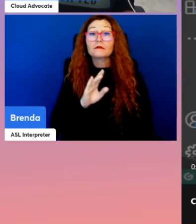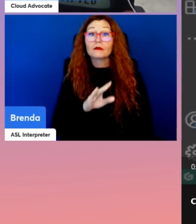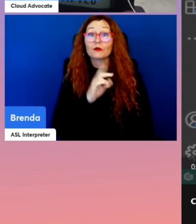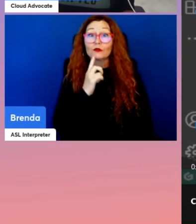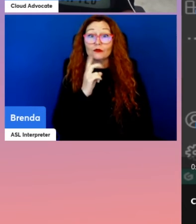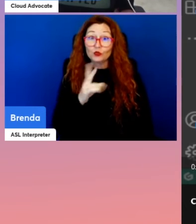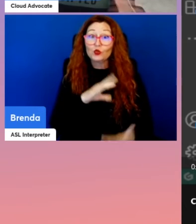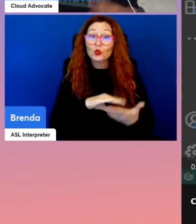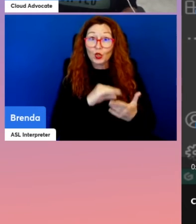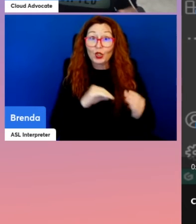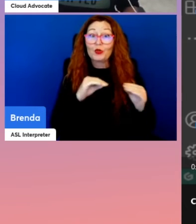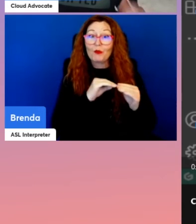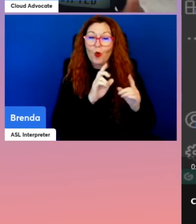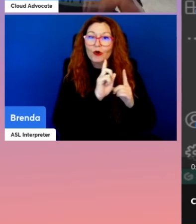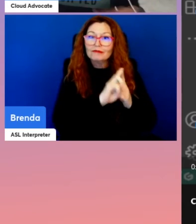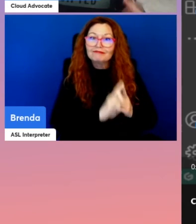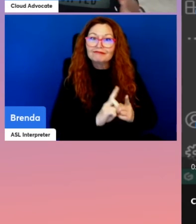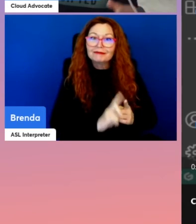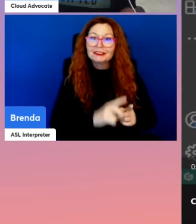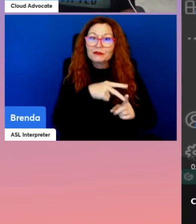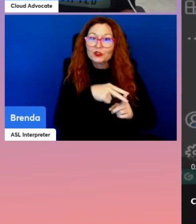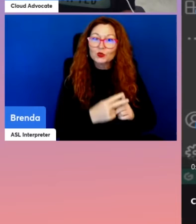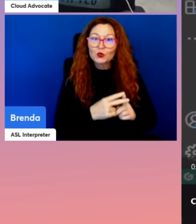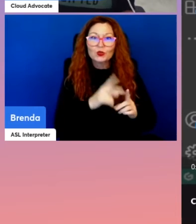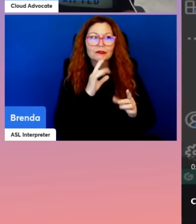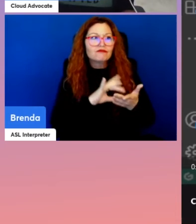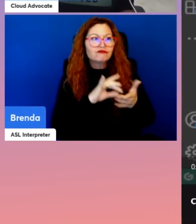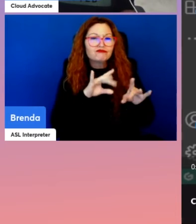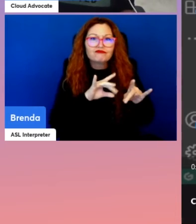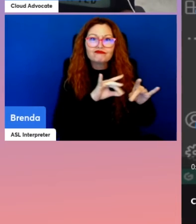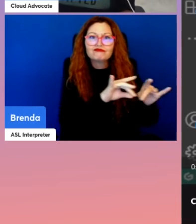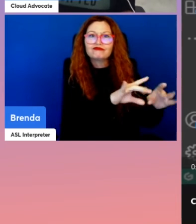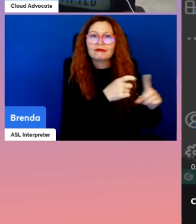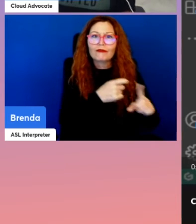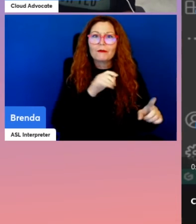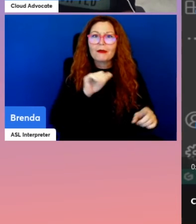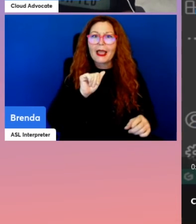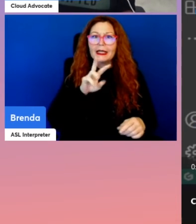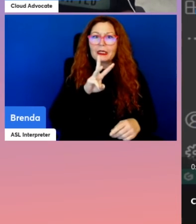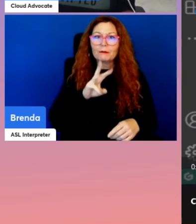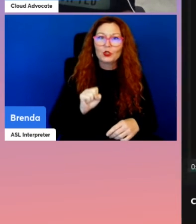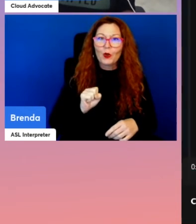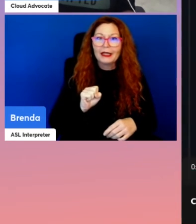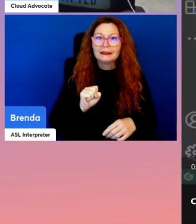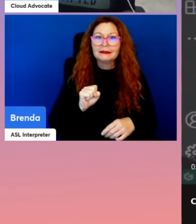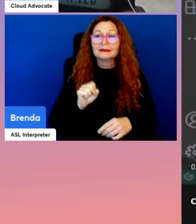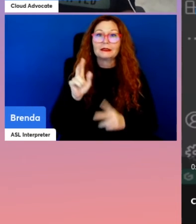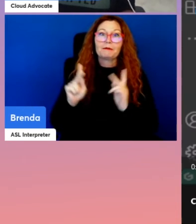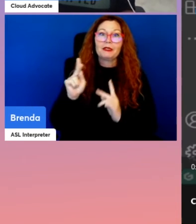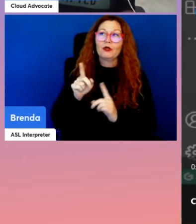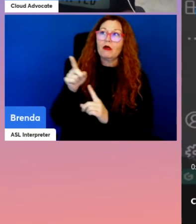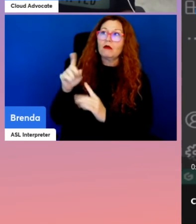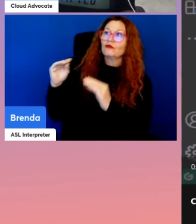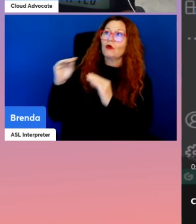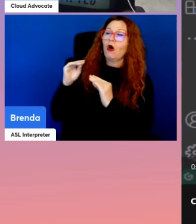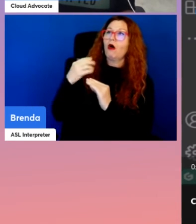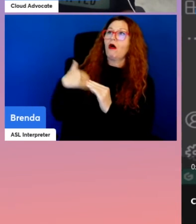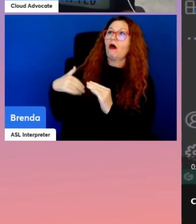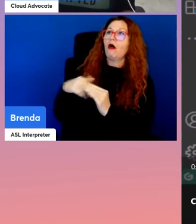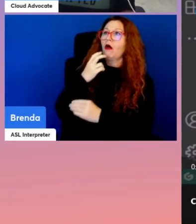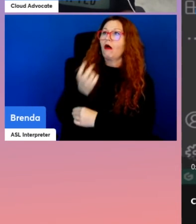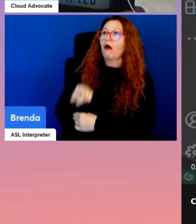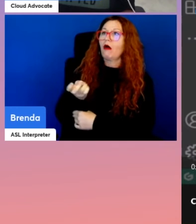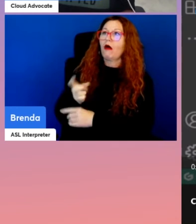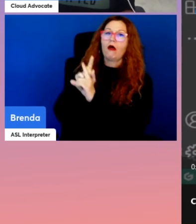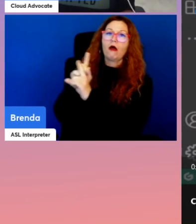about a lot of different tools that I picked up from AWS heroes that I look up to. Okay, so what do we